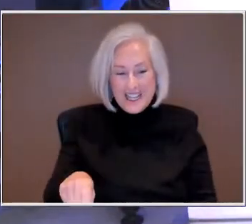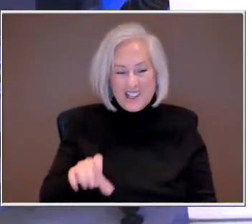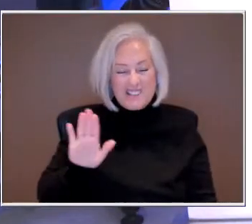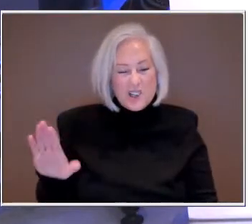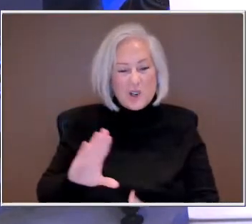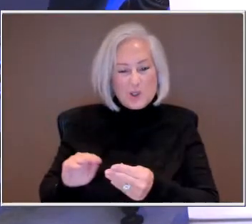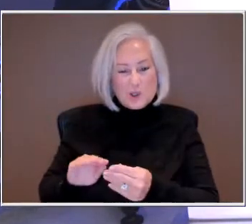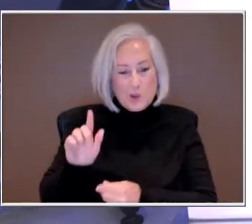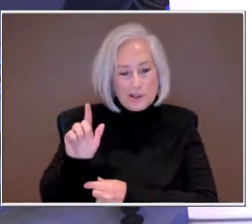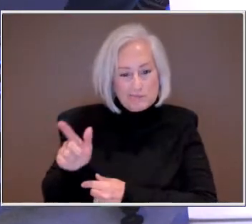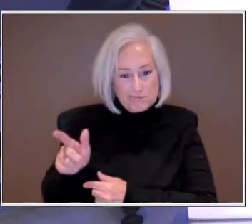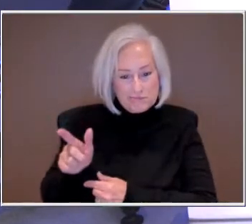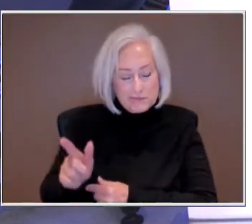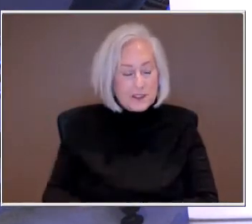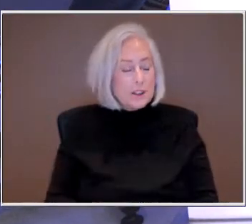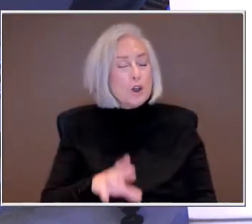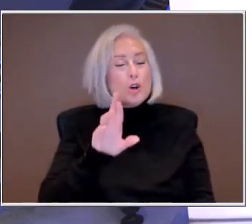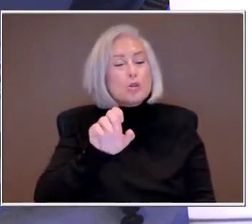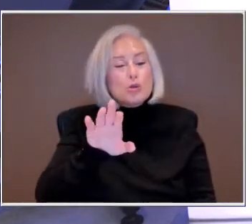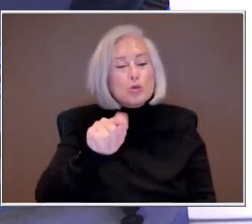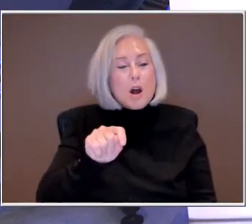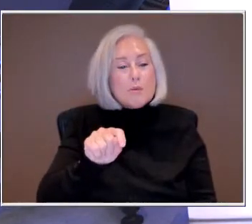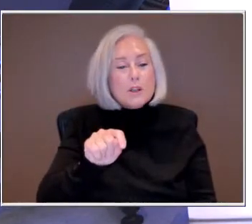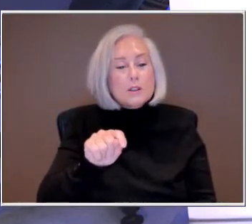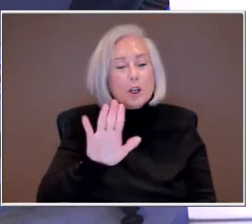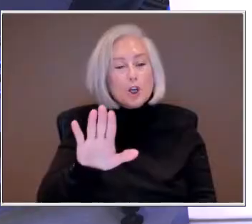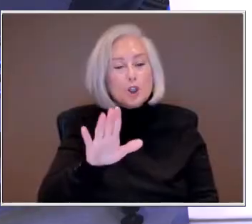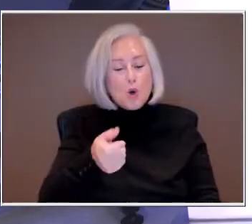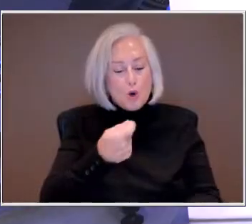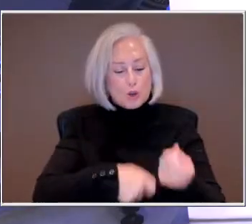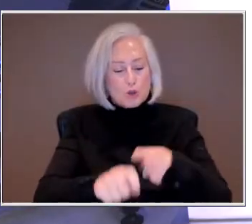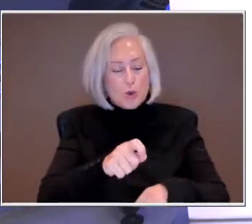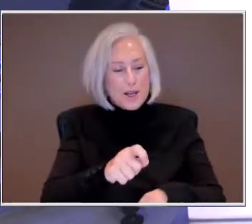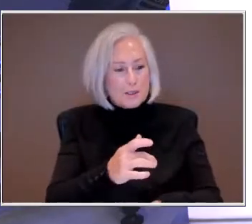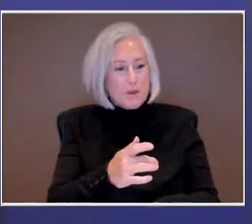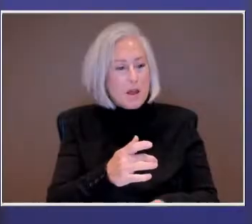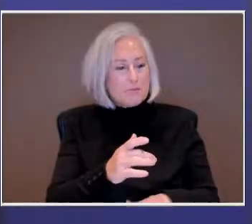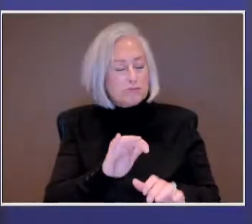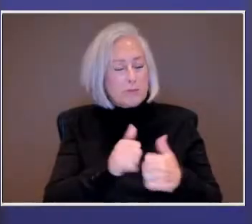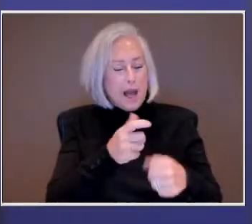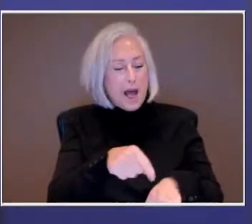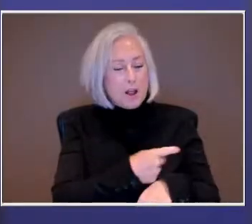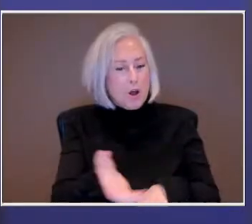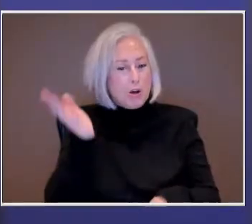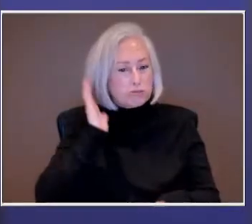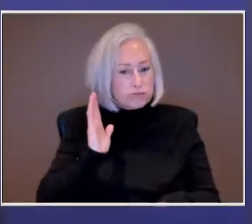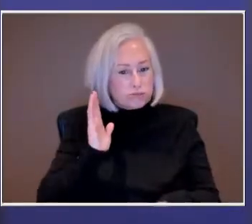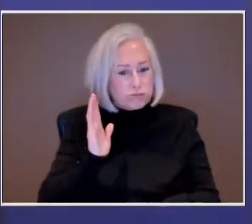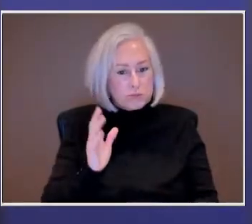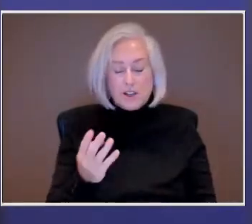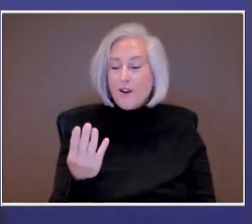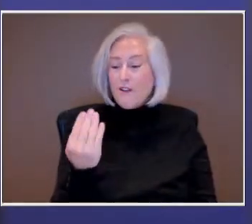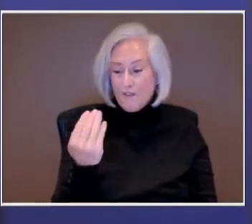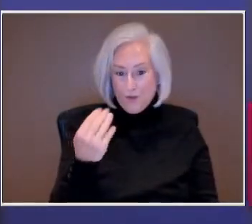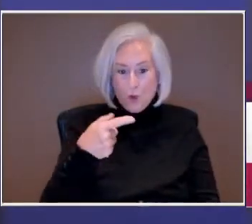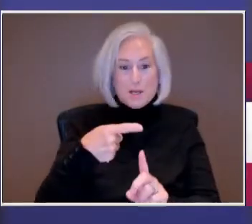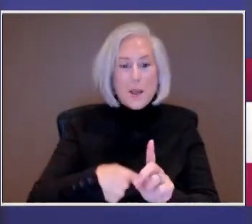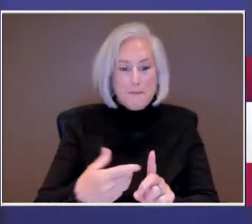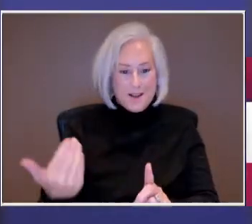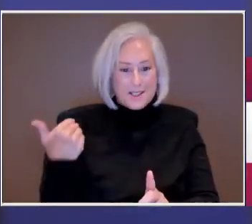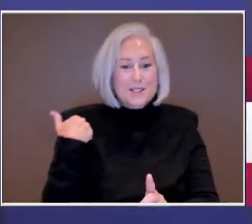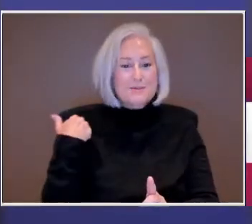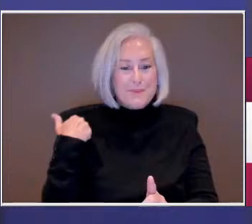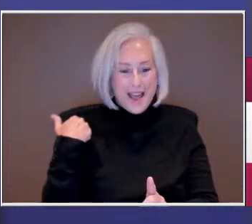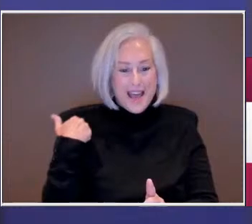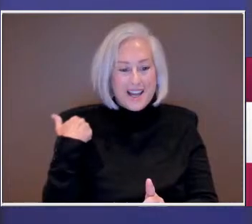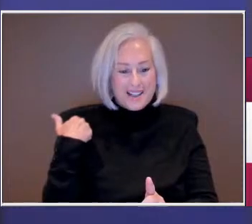want to start with you. How long ago was your transplant? How many months ago? I believe it was about 14 months. 14 to be exact. Yeah, a